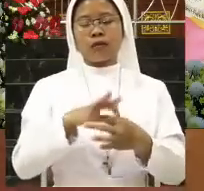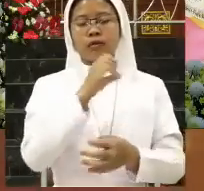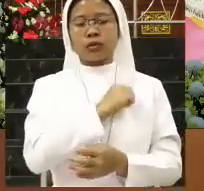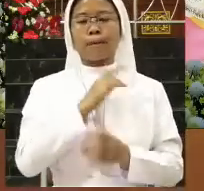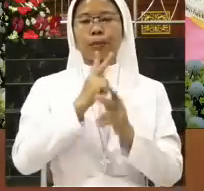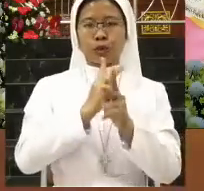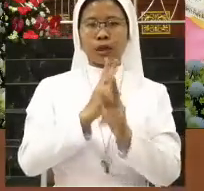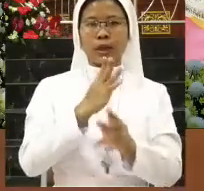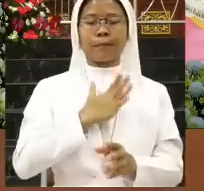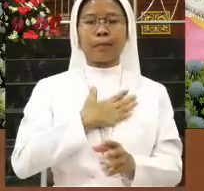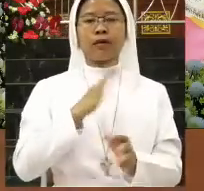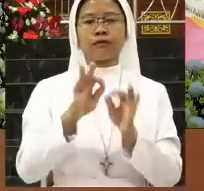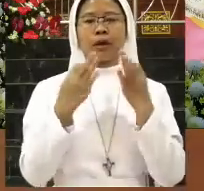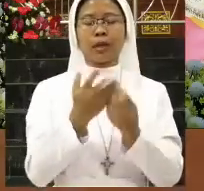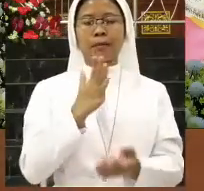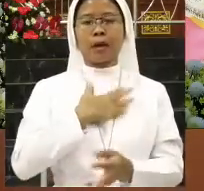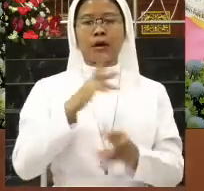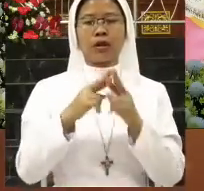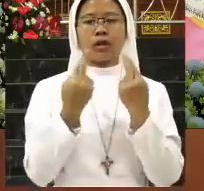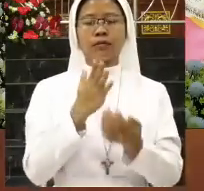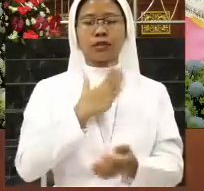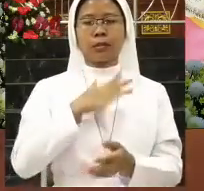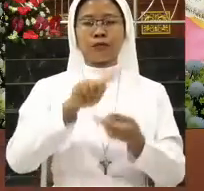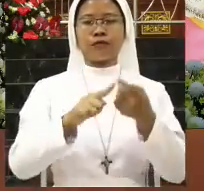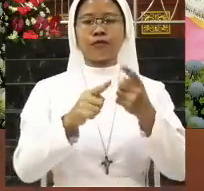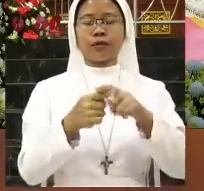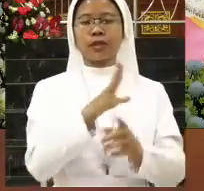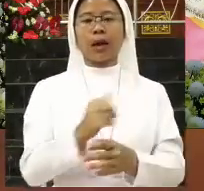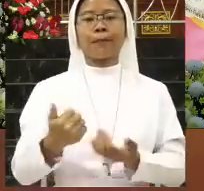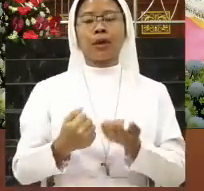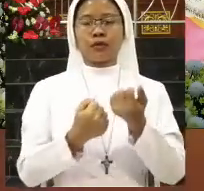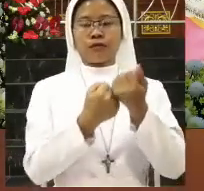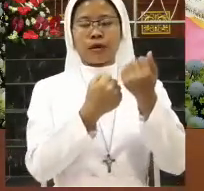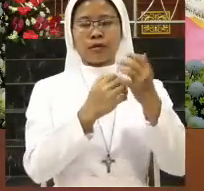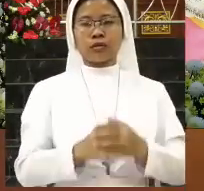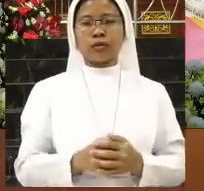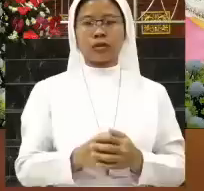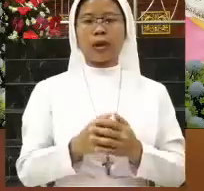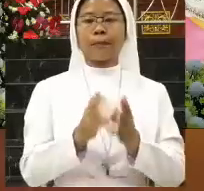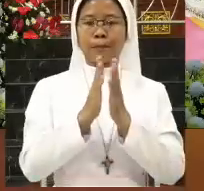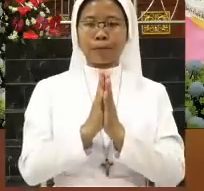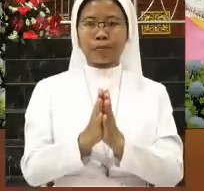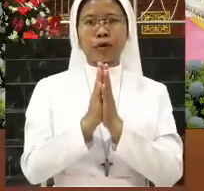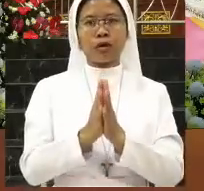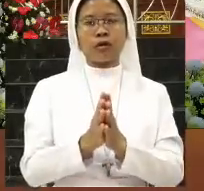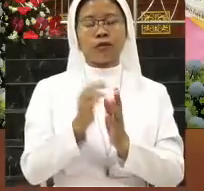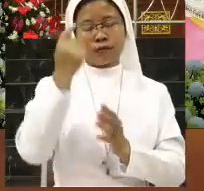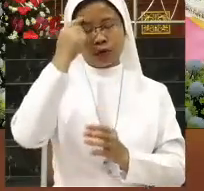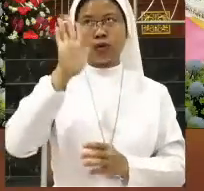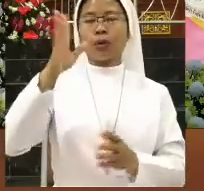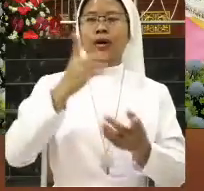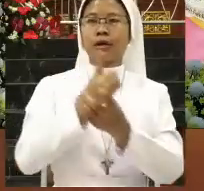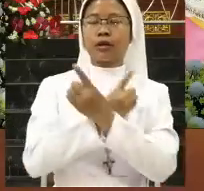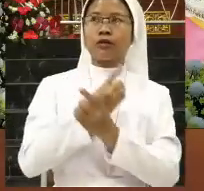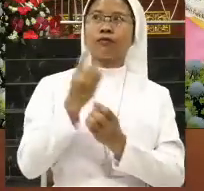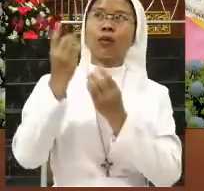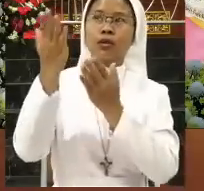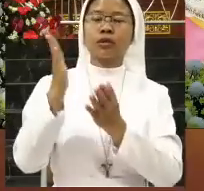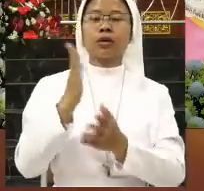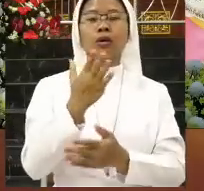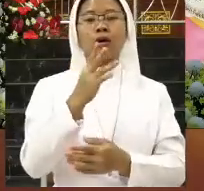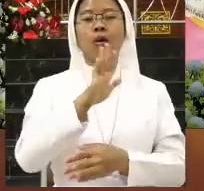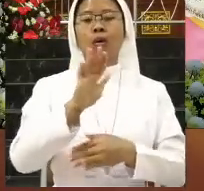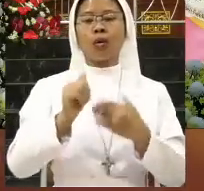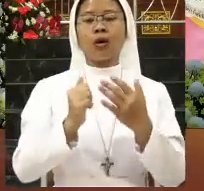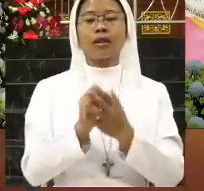my family, my relatives, my friends and benefactors. Intercede for your devotees, both the living